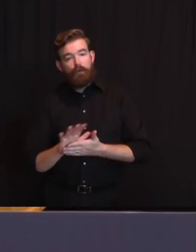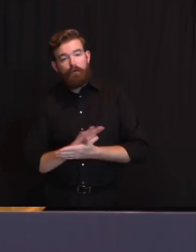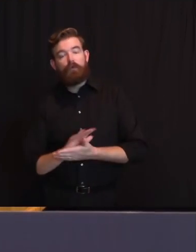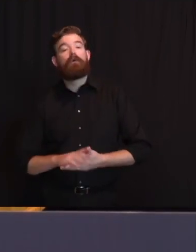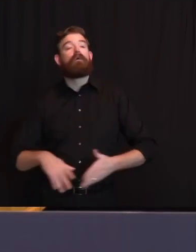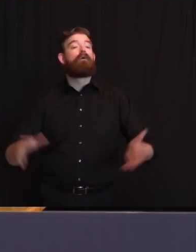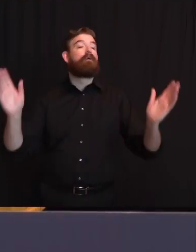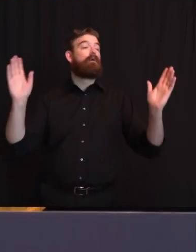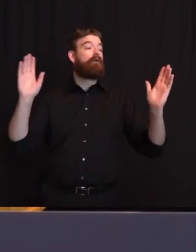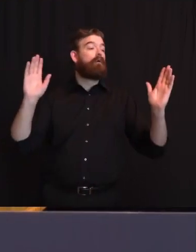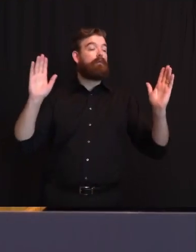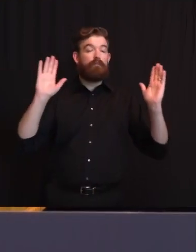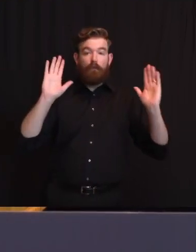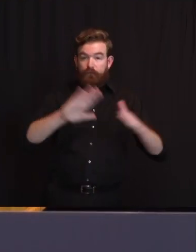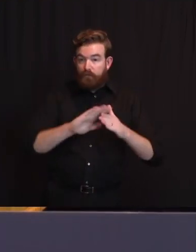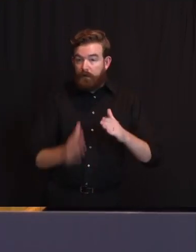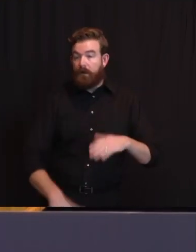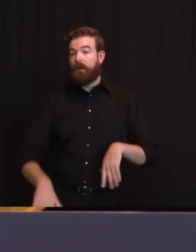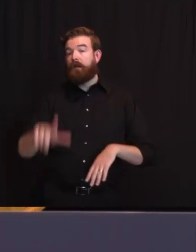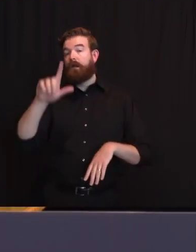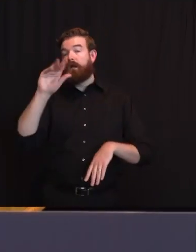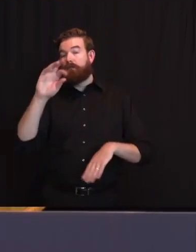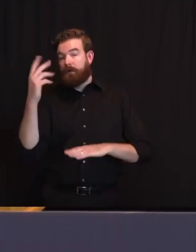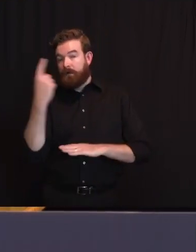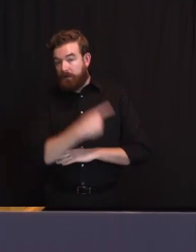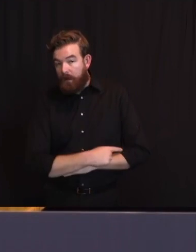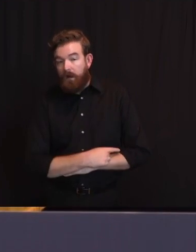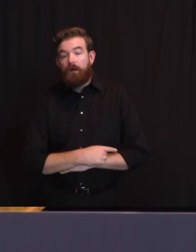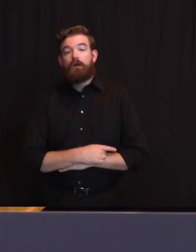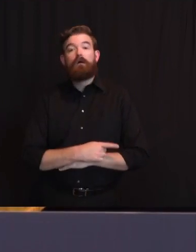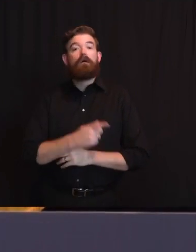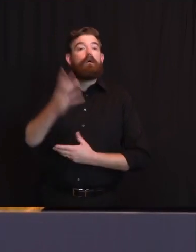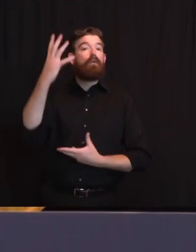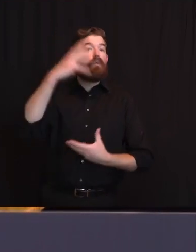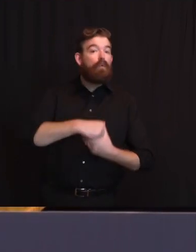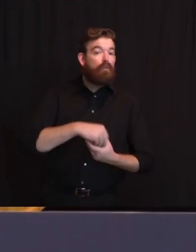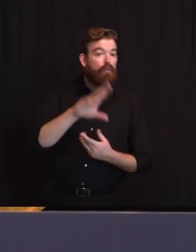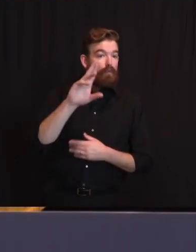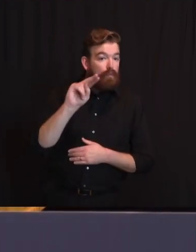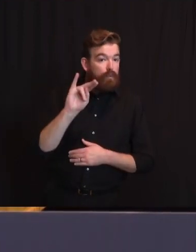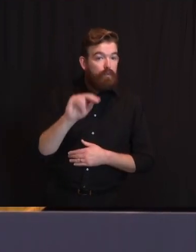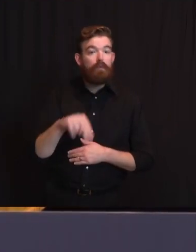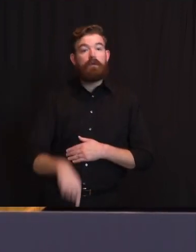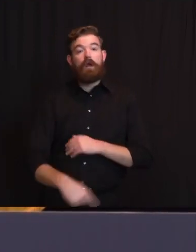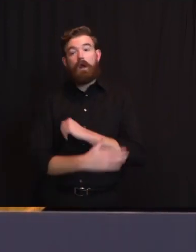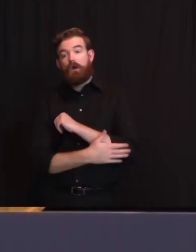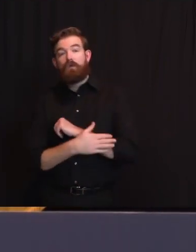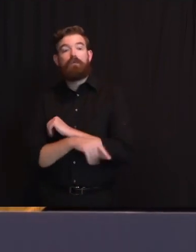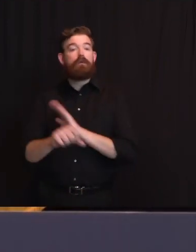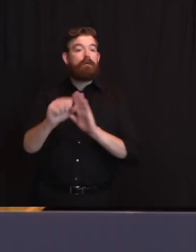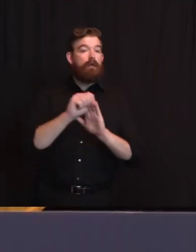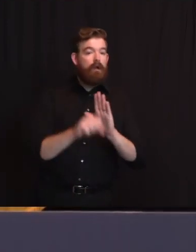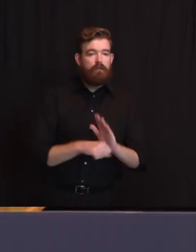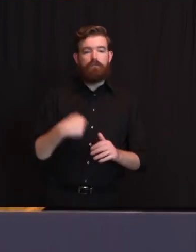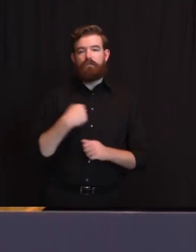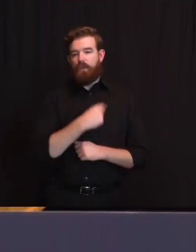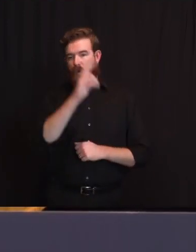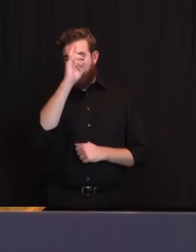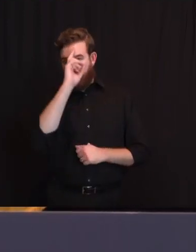Rich Trumpker, or any of the millions of members of organized labor in this country or in this state, we salute you. Please, and then you've